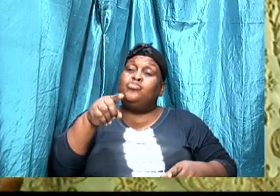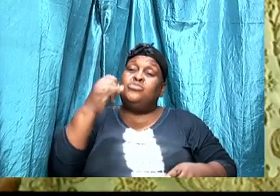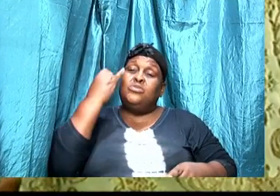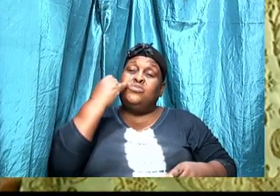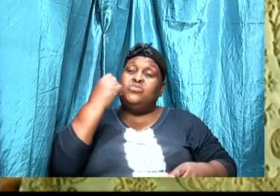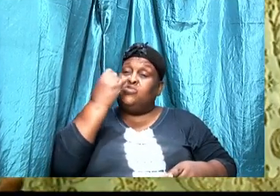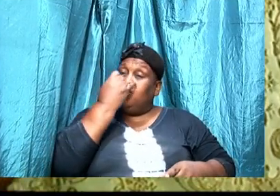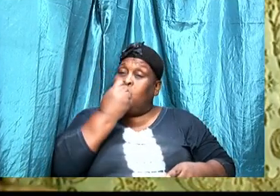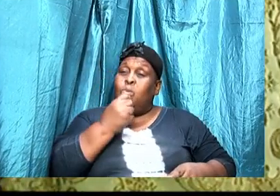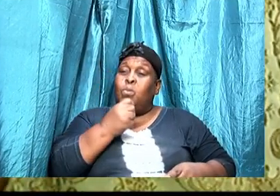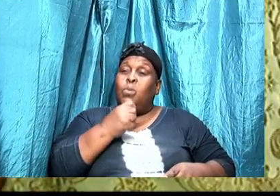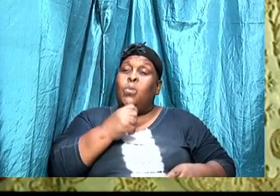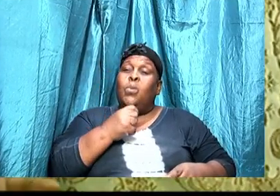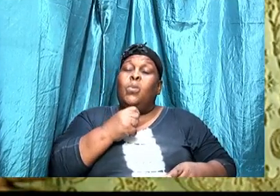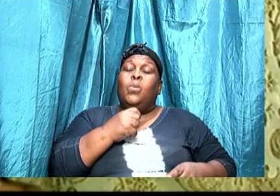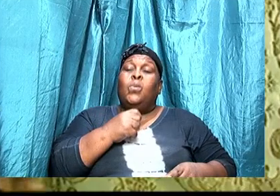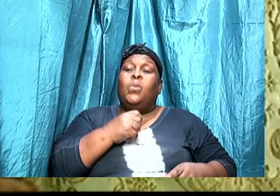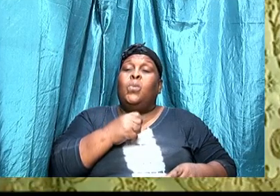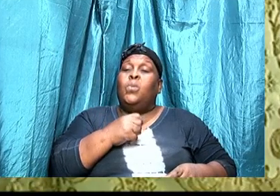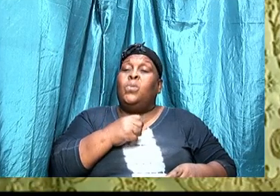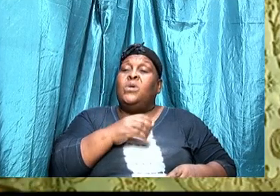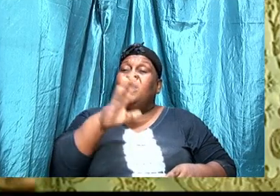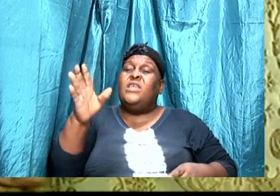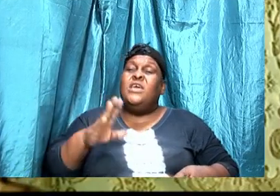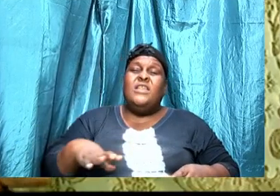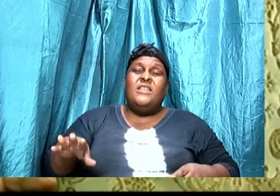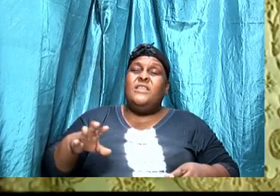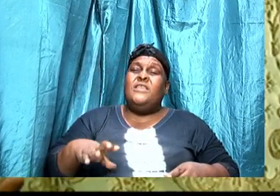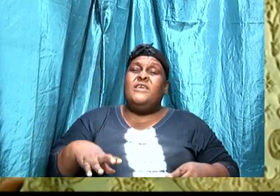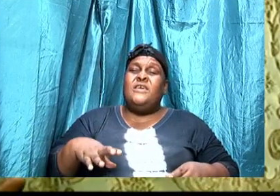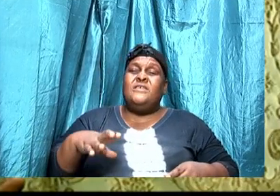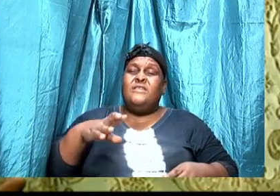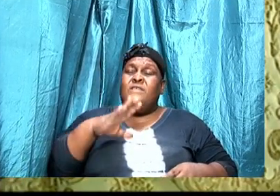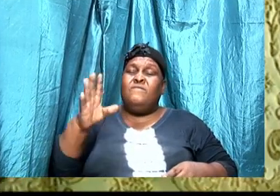miss out because they seek it not by